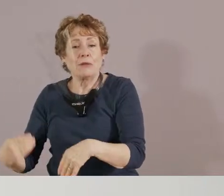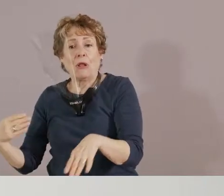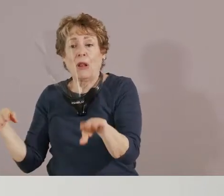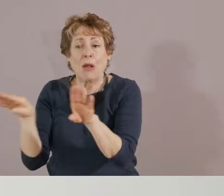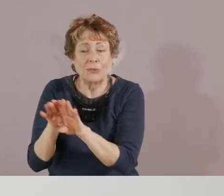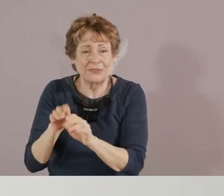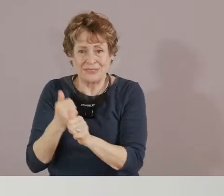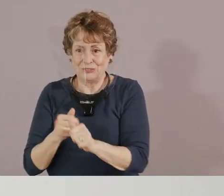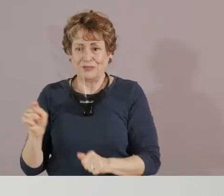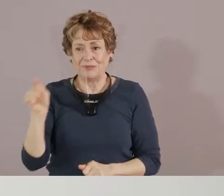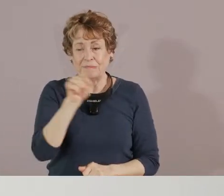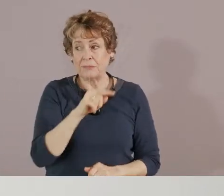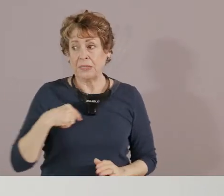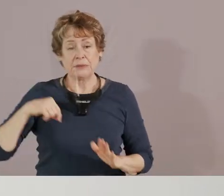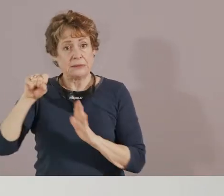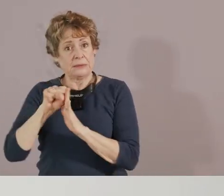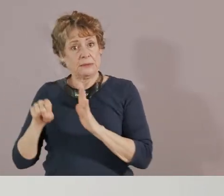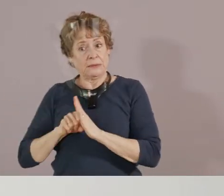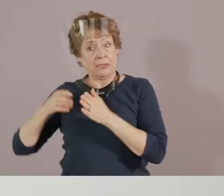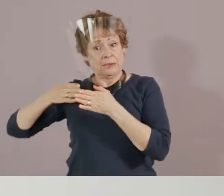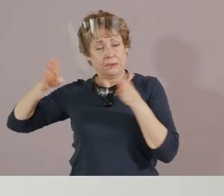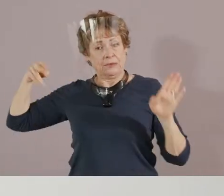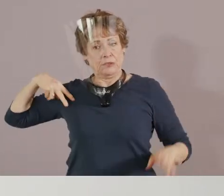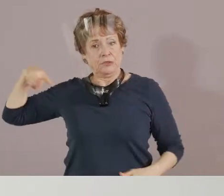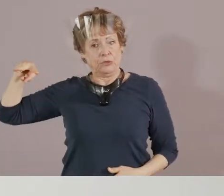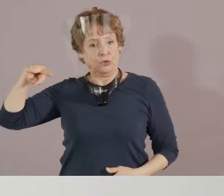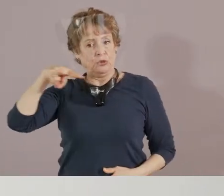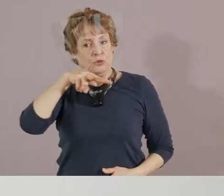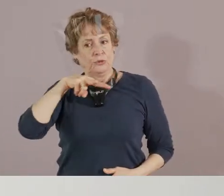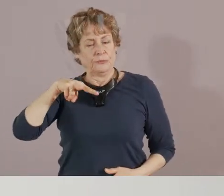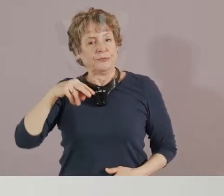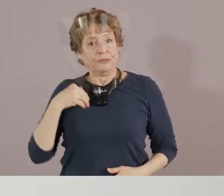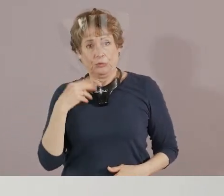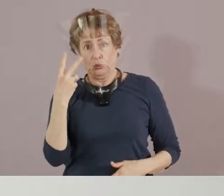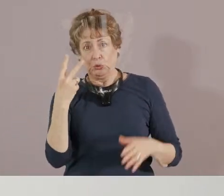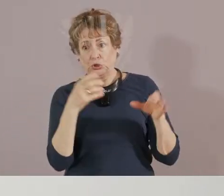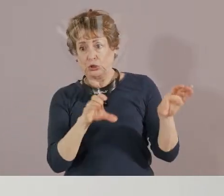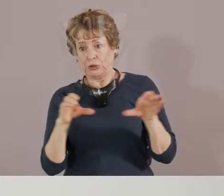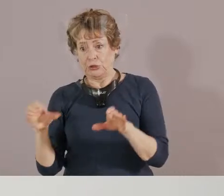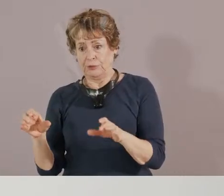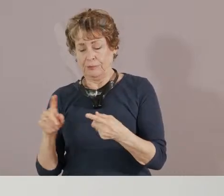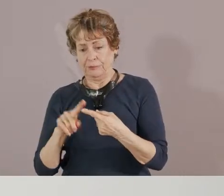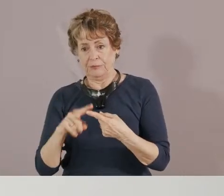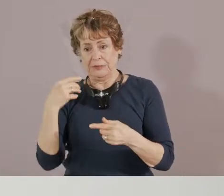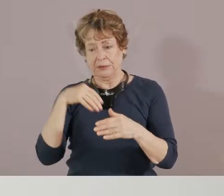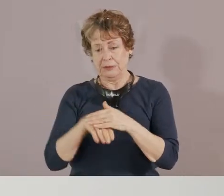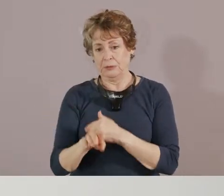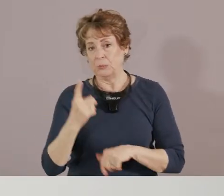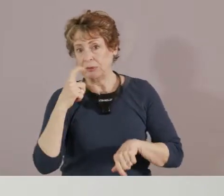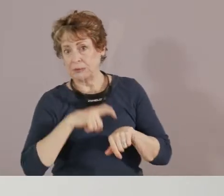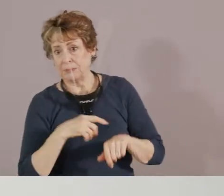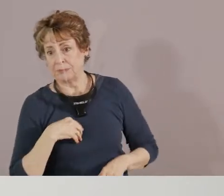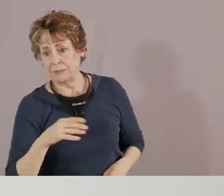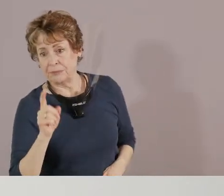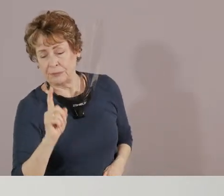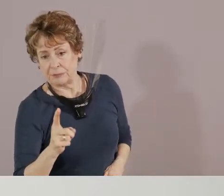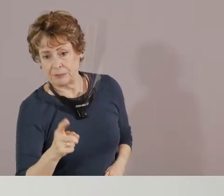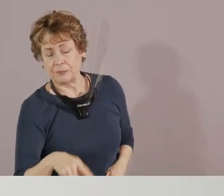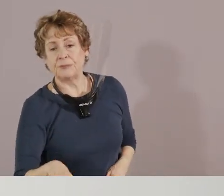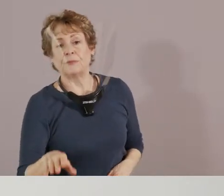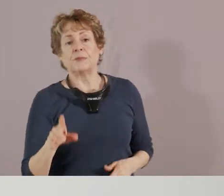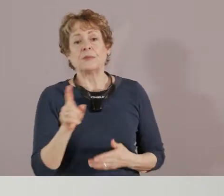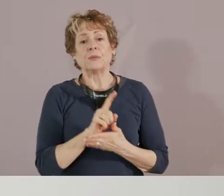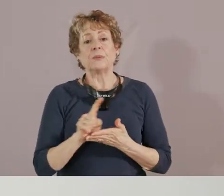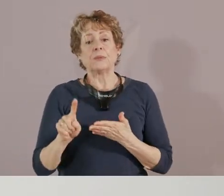you're not following the mitigation strategies. We give you a couple of days to a week to bring those back. We go back out. If you're not following those mitigation strategies, they